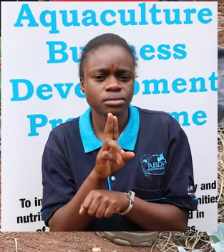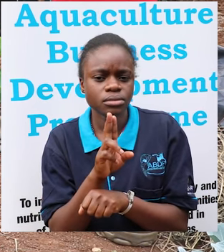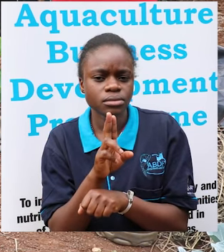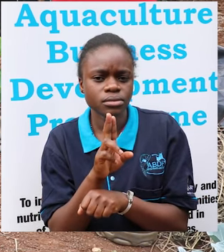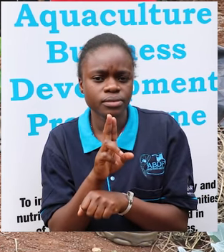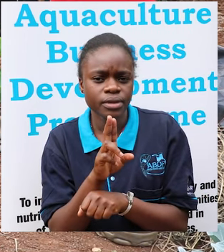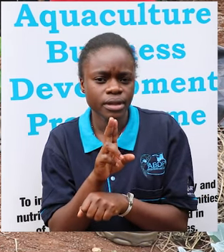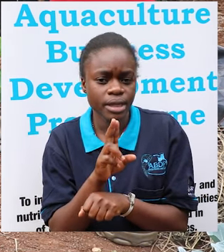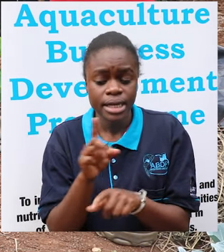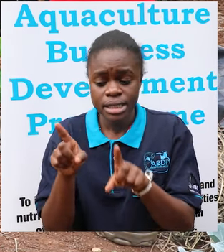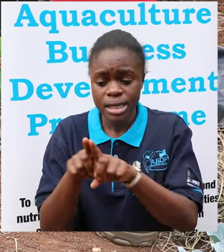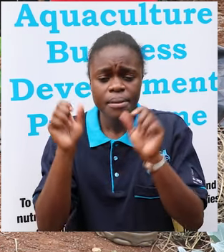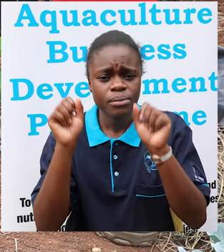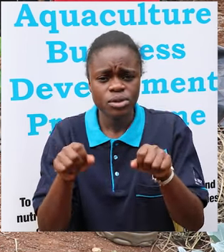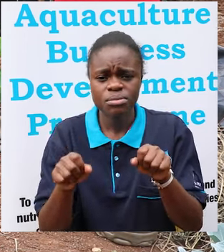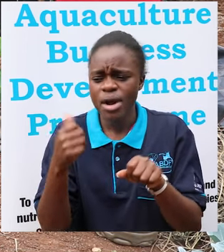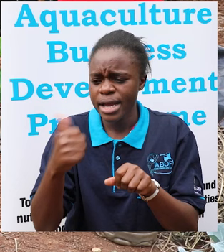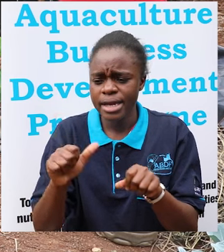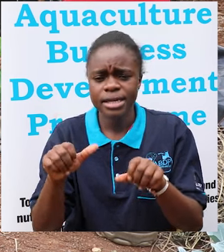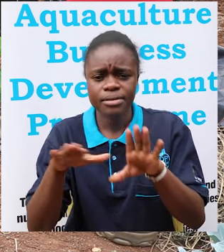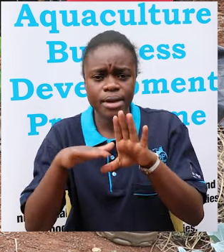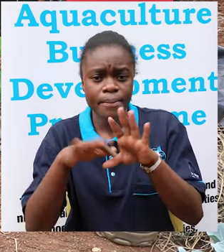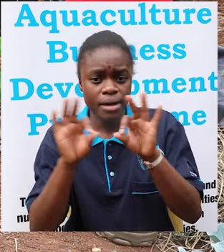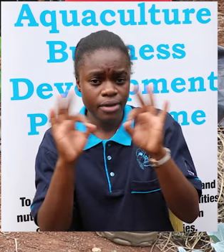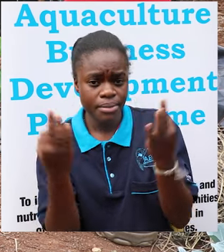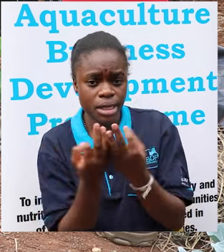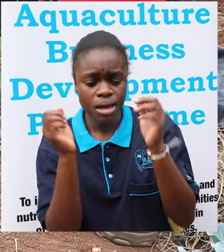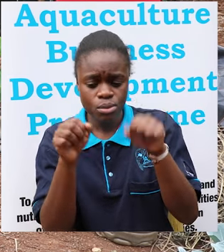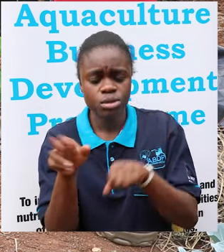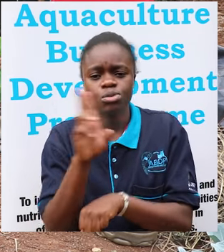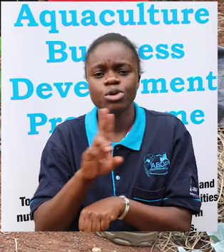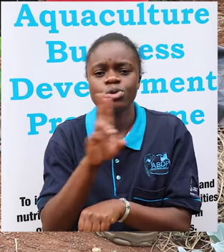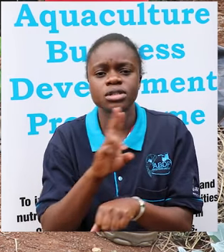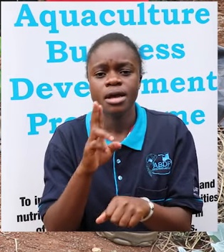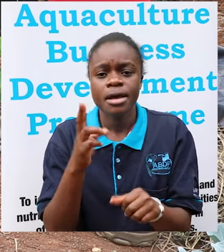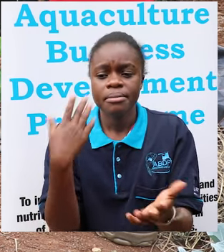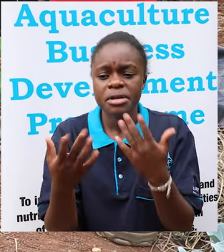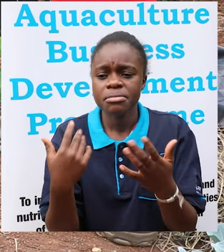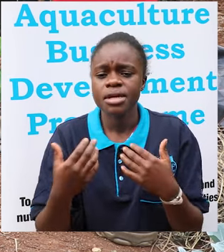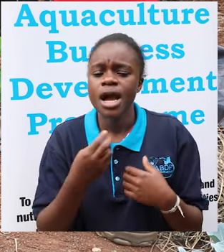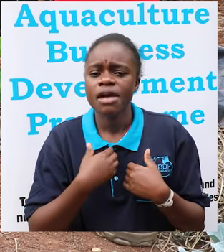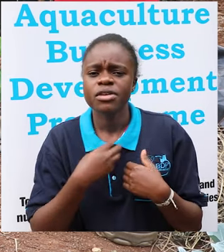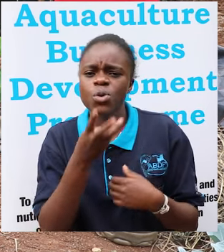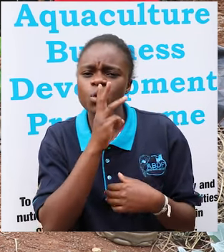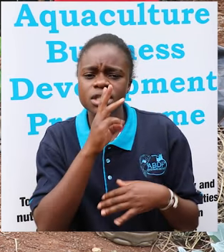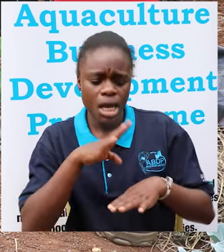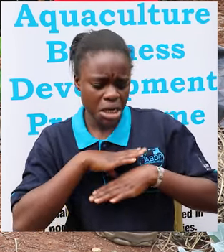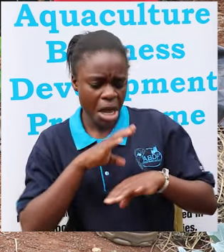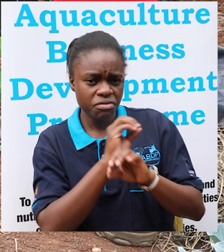the sunken moist bed garden can be done by any member of the family. It can be done in areas